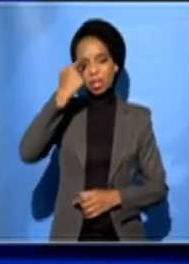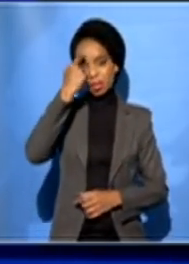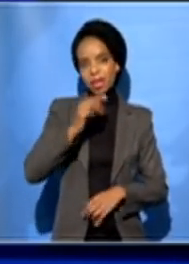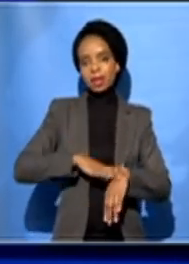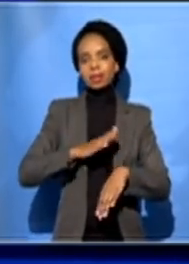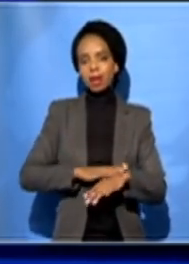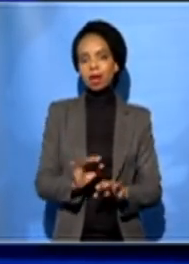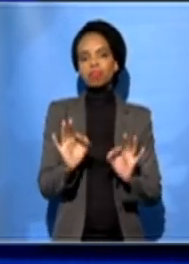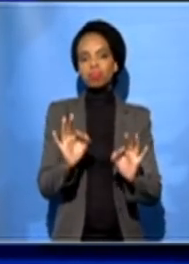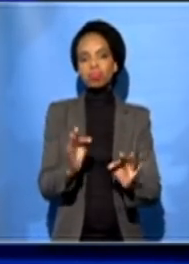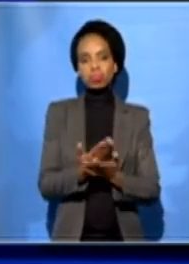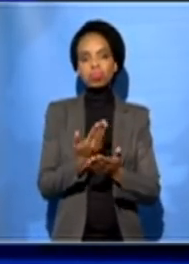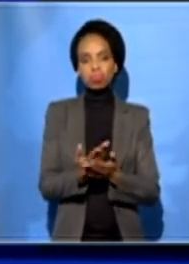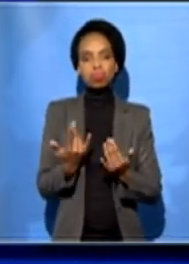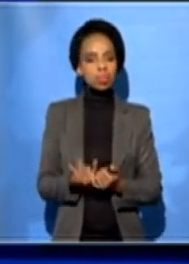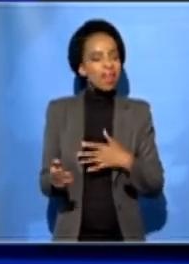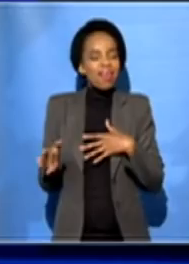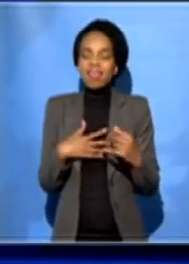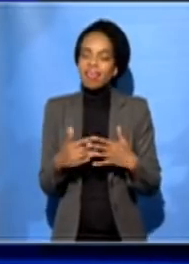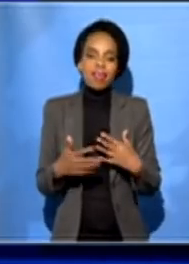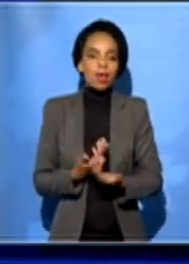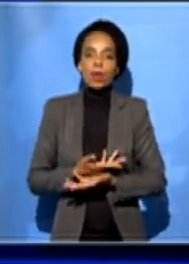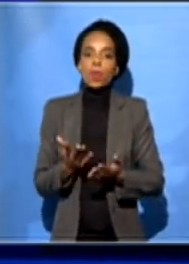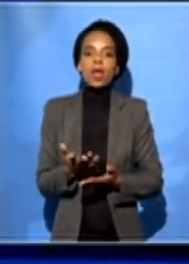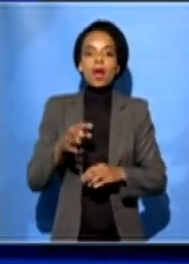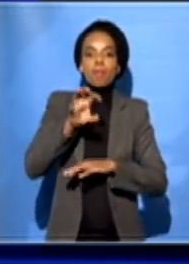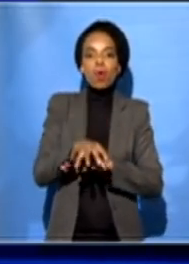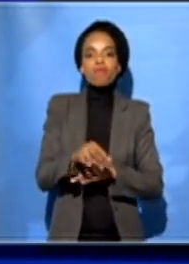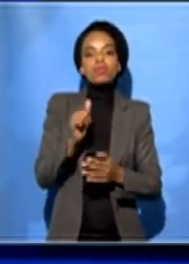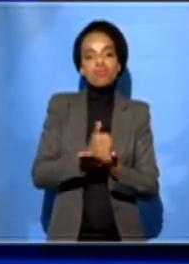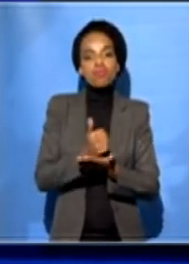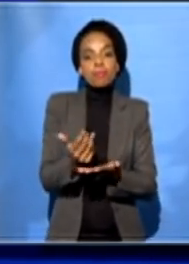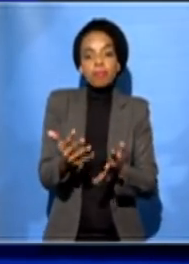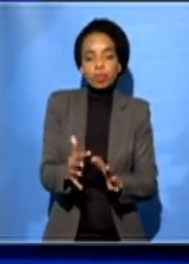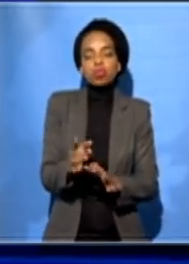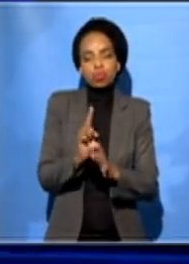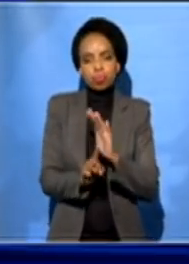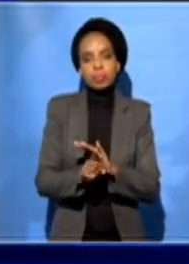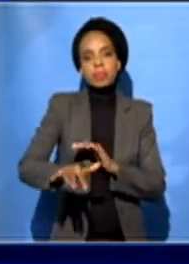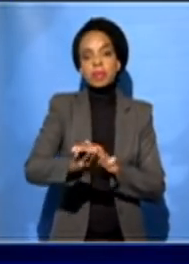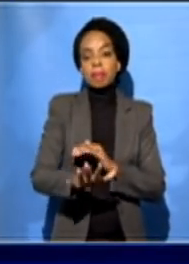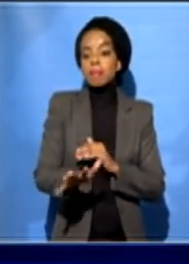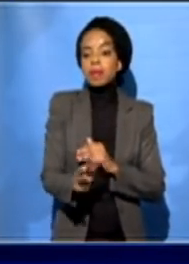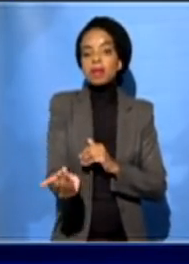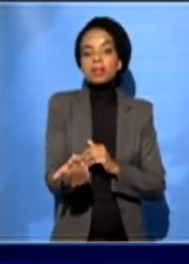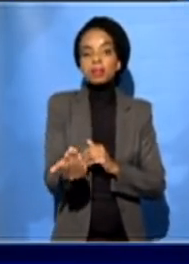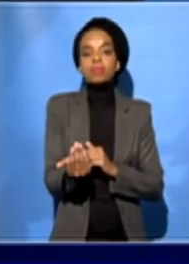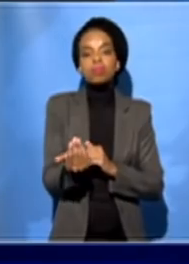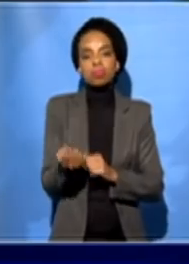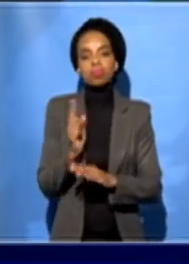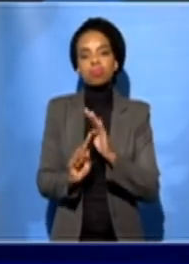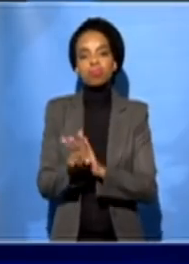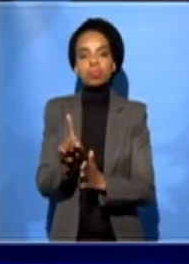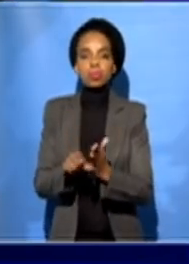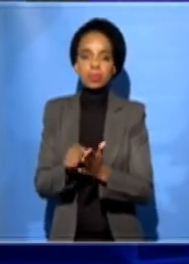get to a polling station. Remember, you can go anywhere in the province that you're registered. So the closest one to you will still be able to